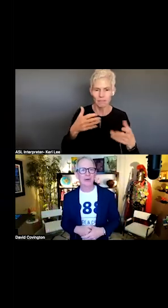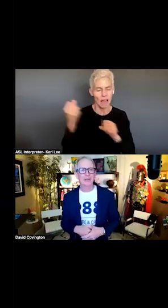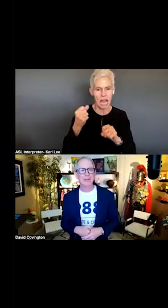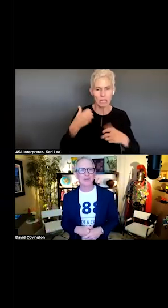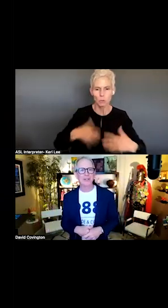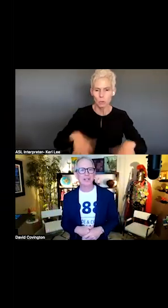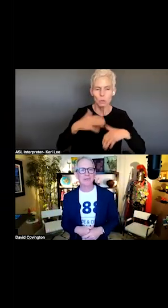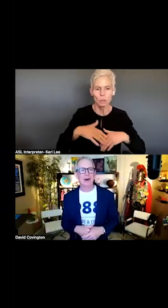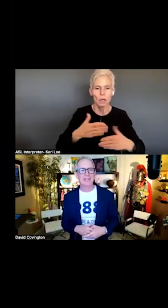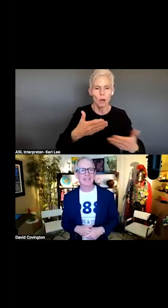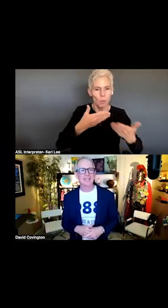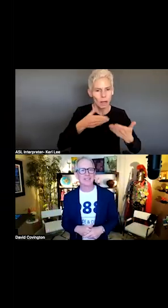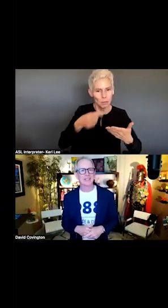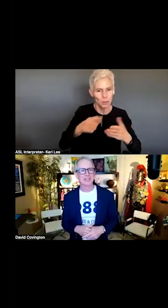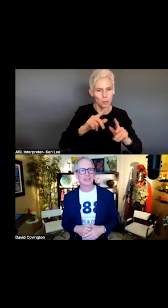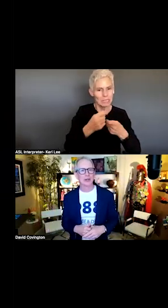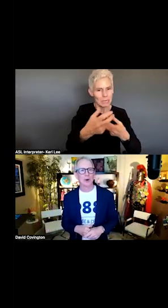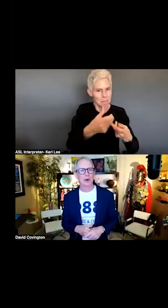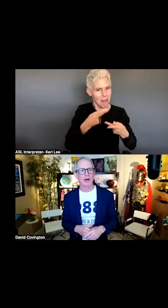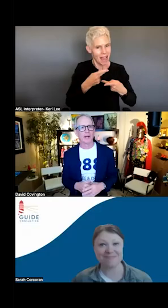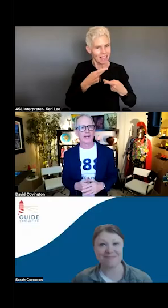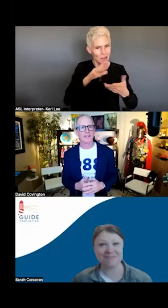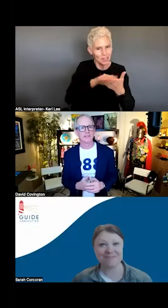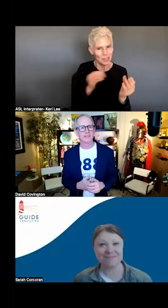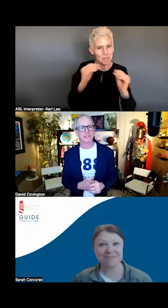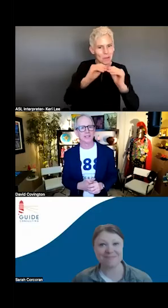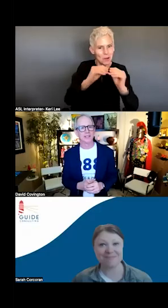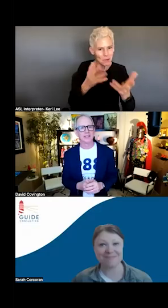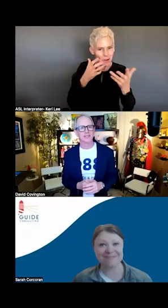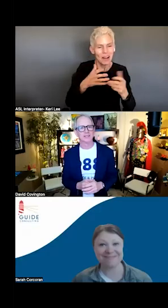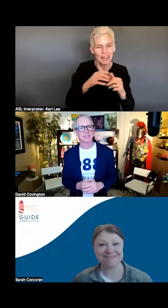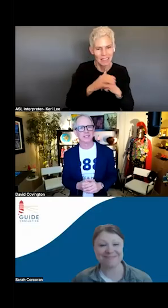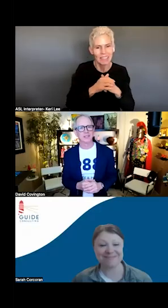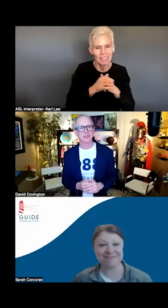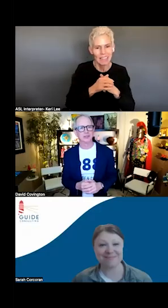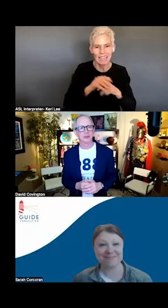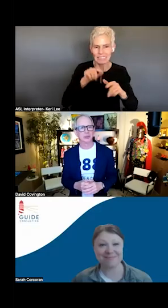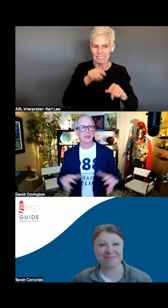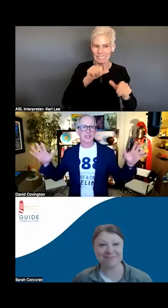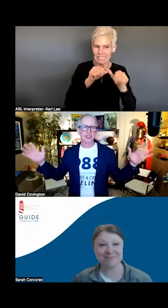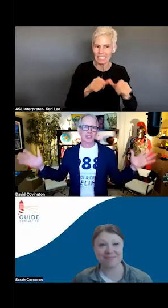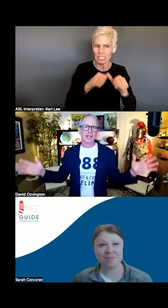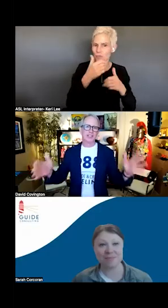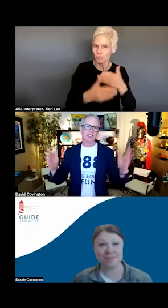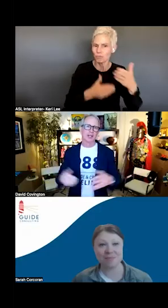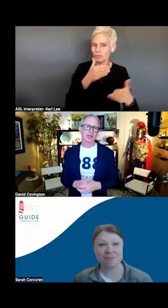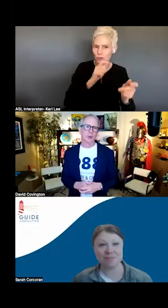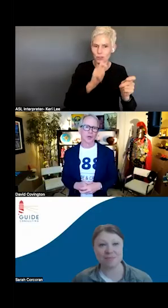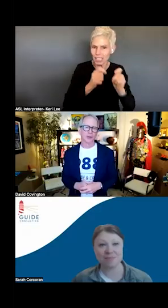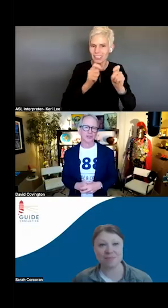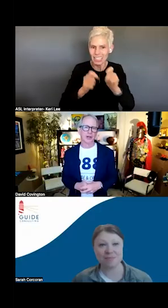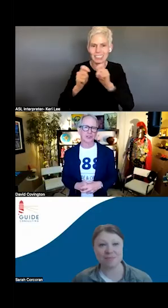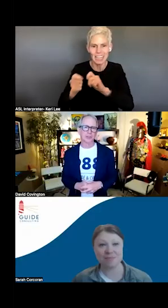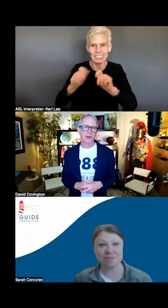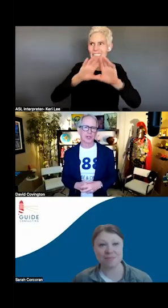we'll welcome you and your team back, Tina, to learn more as this continues to change our